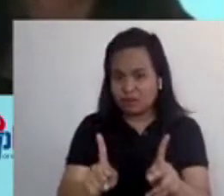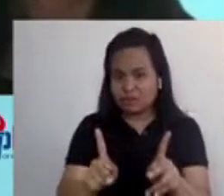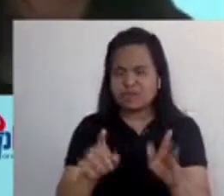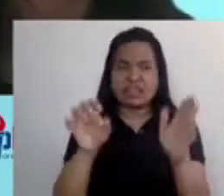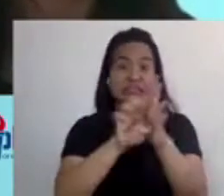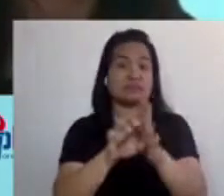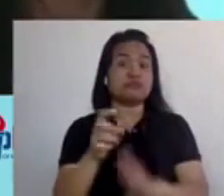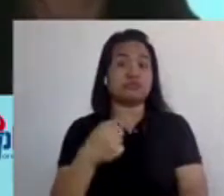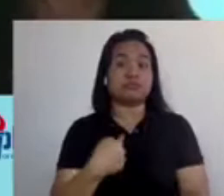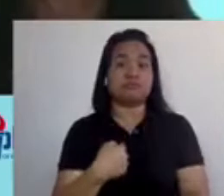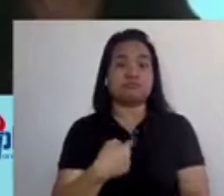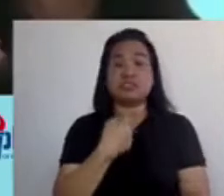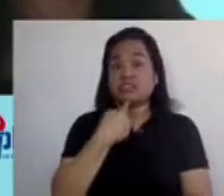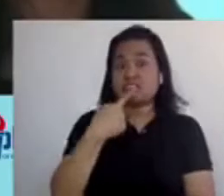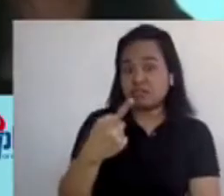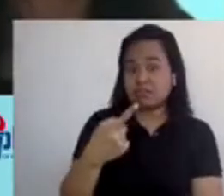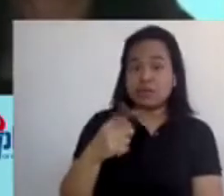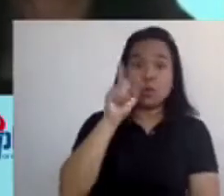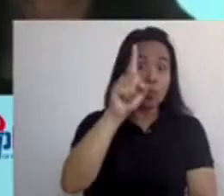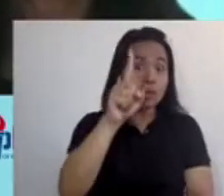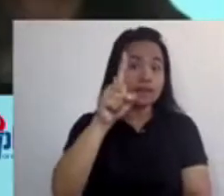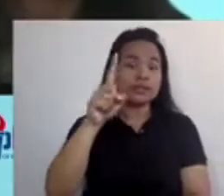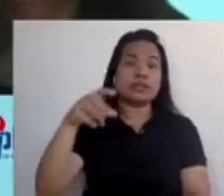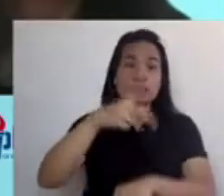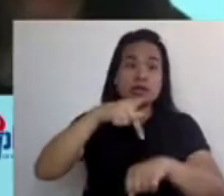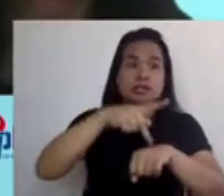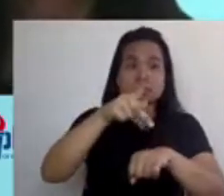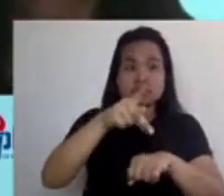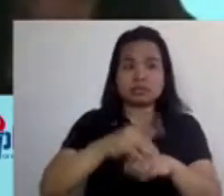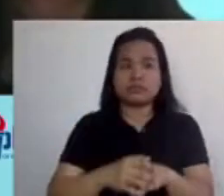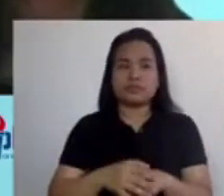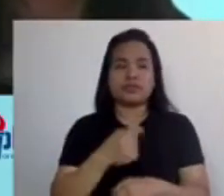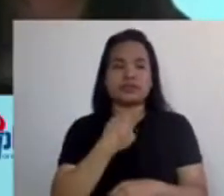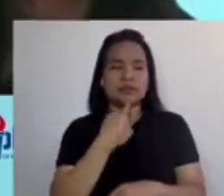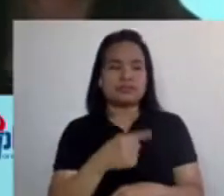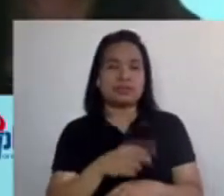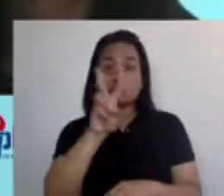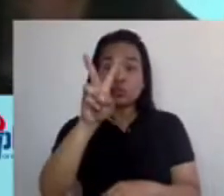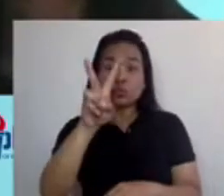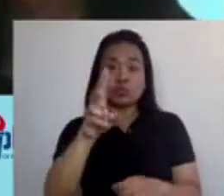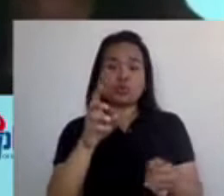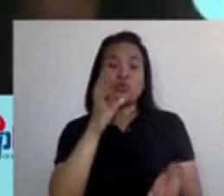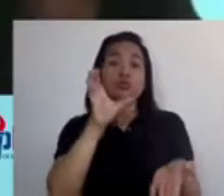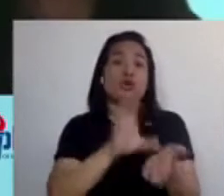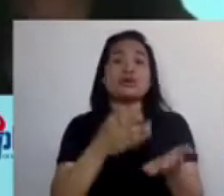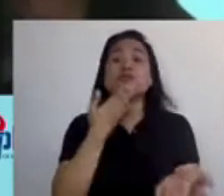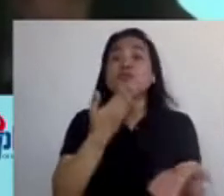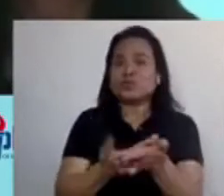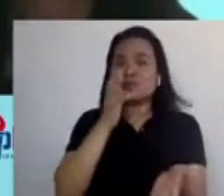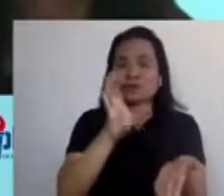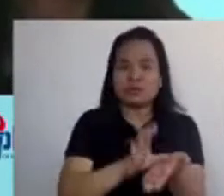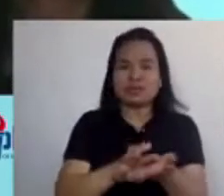one superior gave you multiple positive feedback that you were excellent in upholding